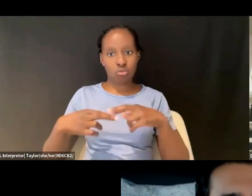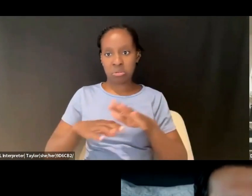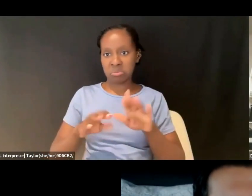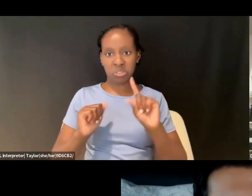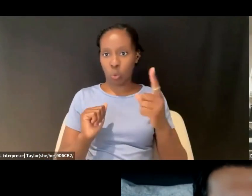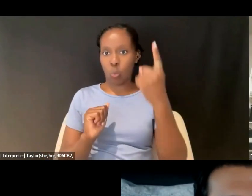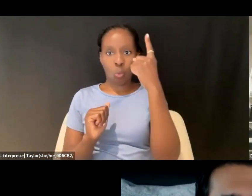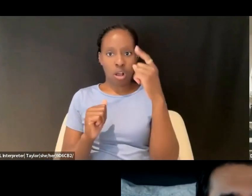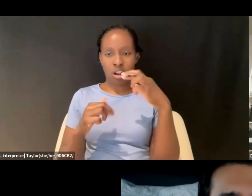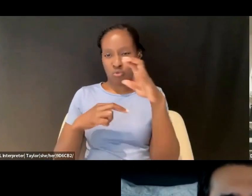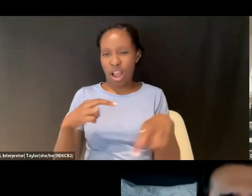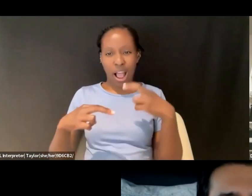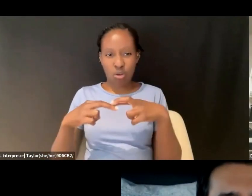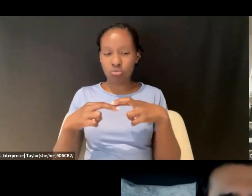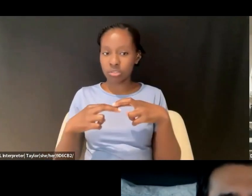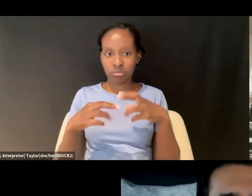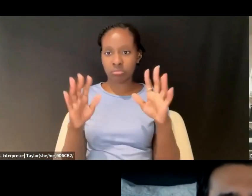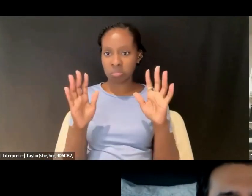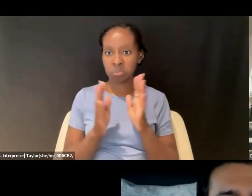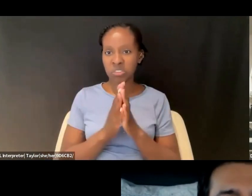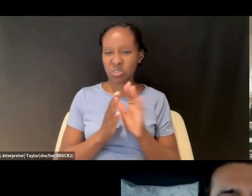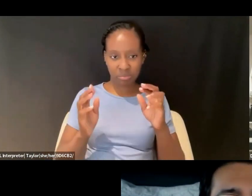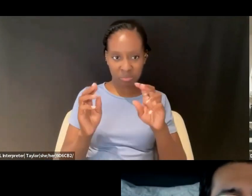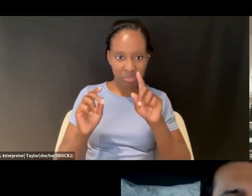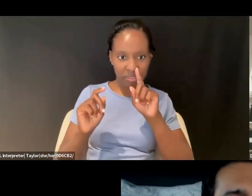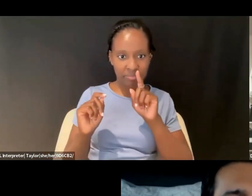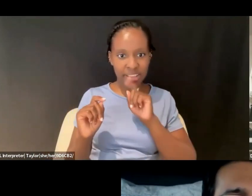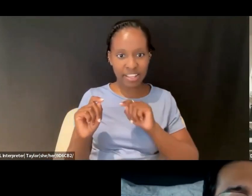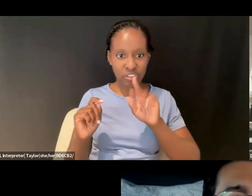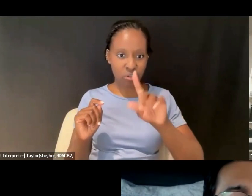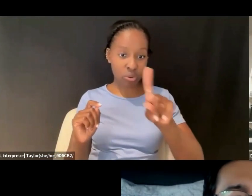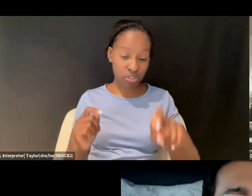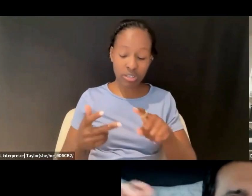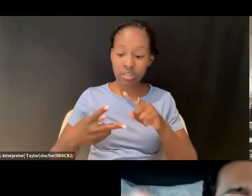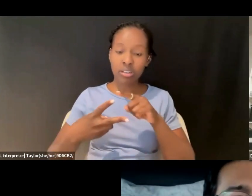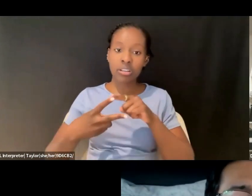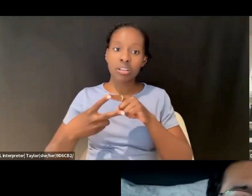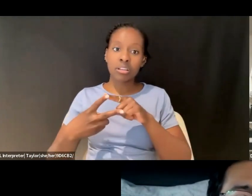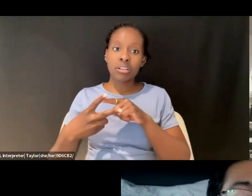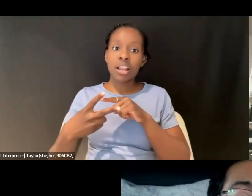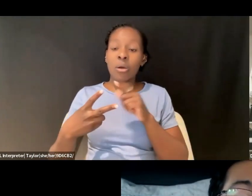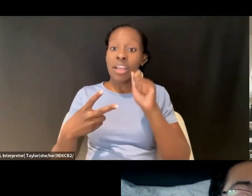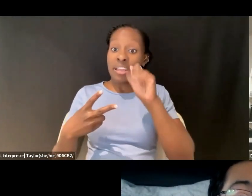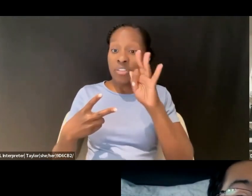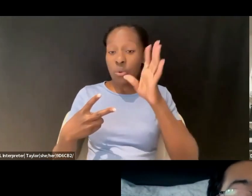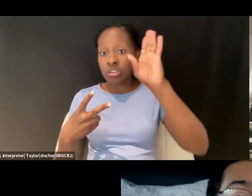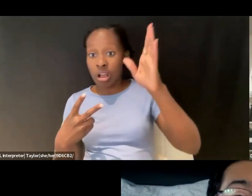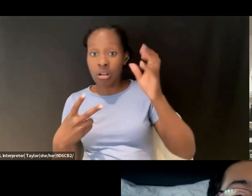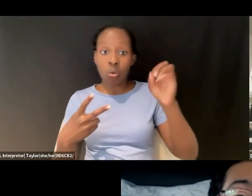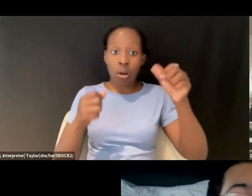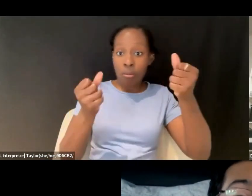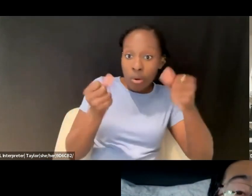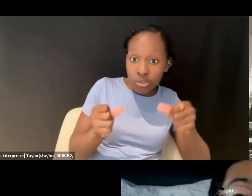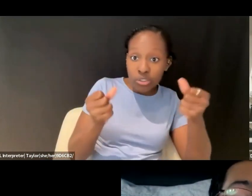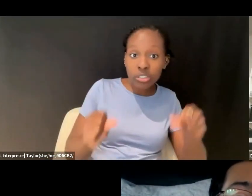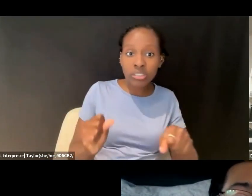round of review. I'm sort of trying to get at your question. The question of whether you end up being a talk or a poster is something that you